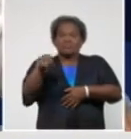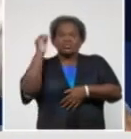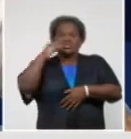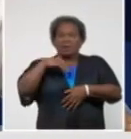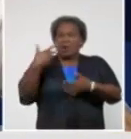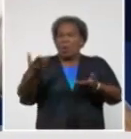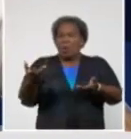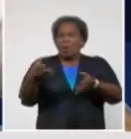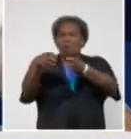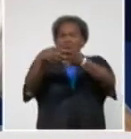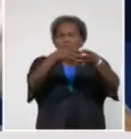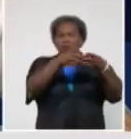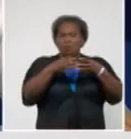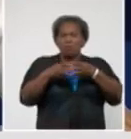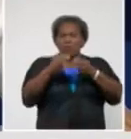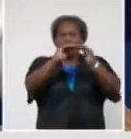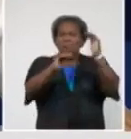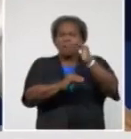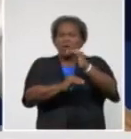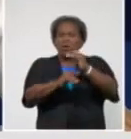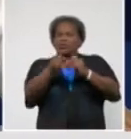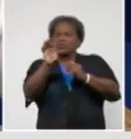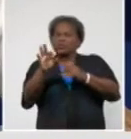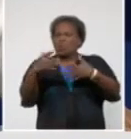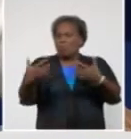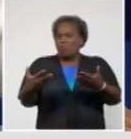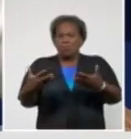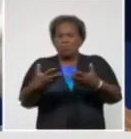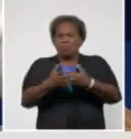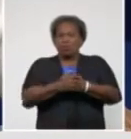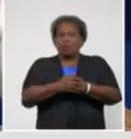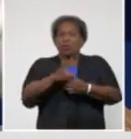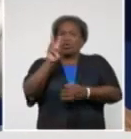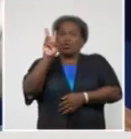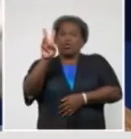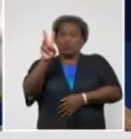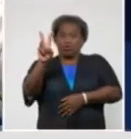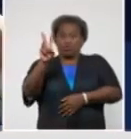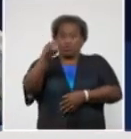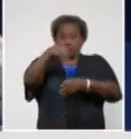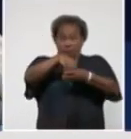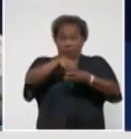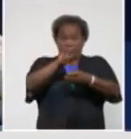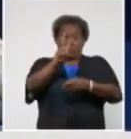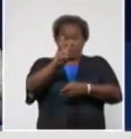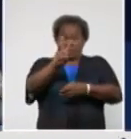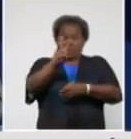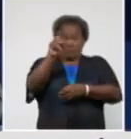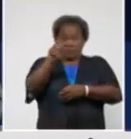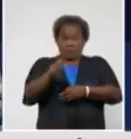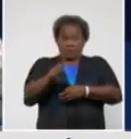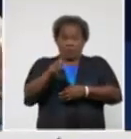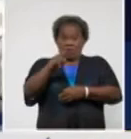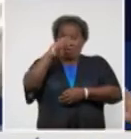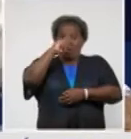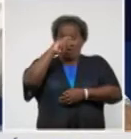Meanwhile, 13 people to have tested positive yesterday are between 20 and 39 years of